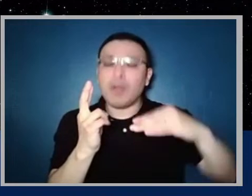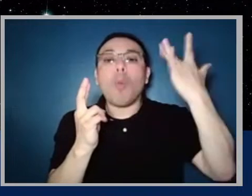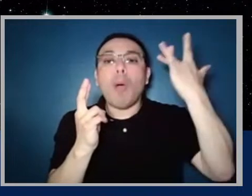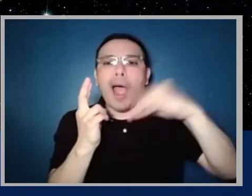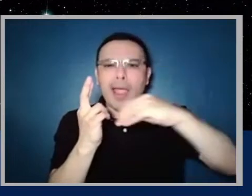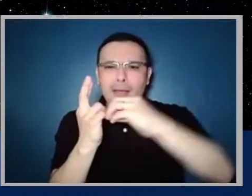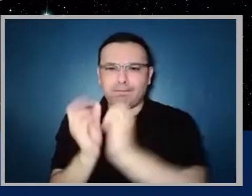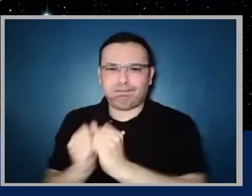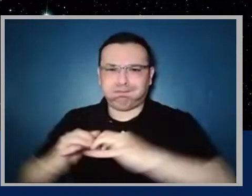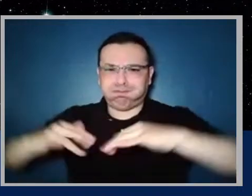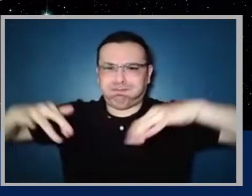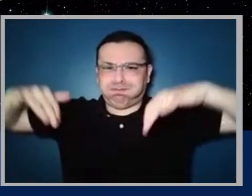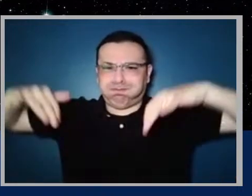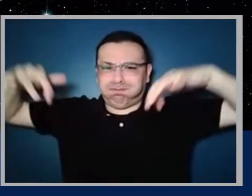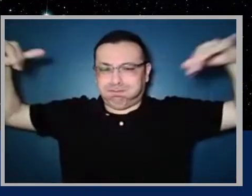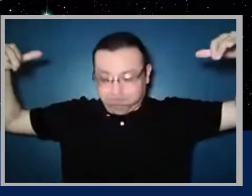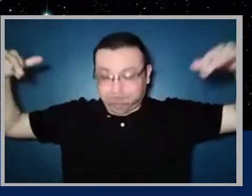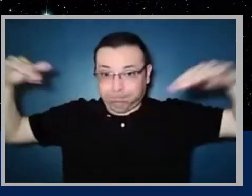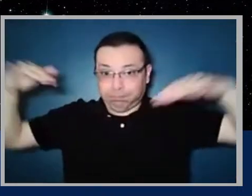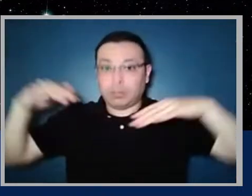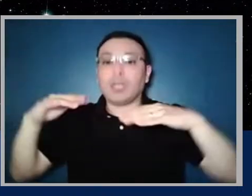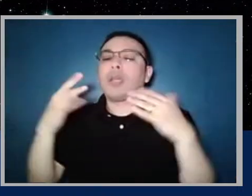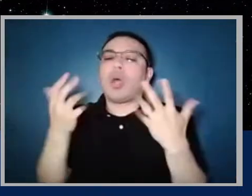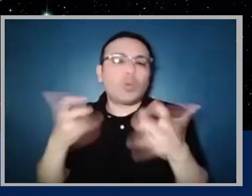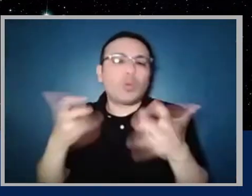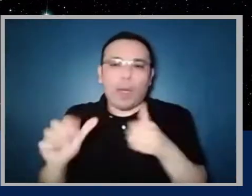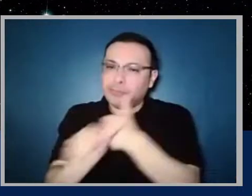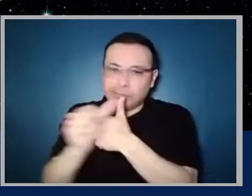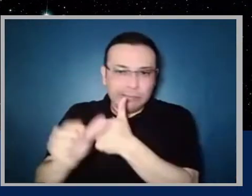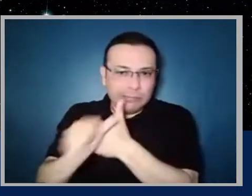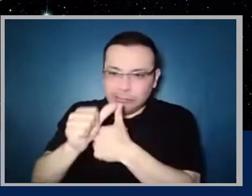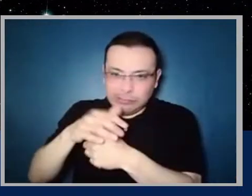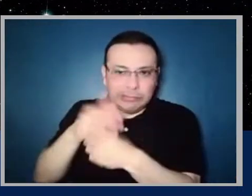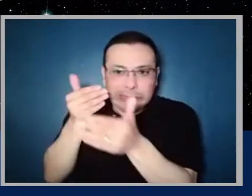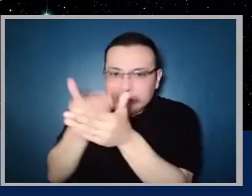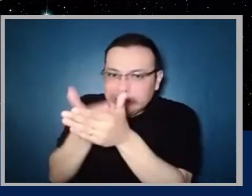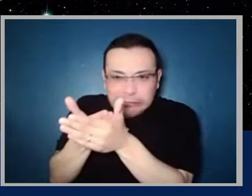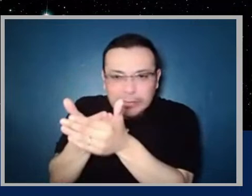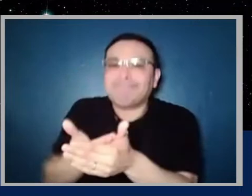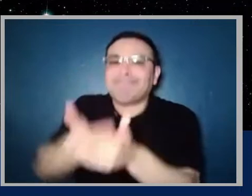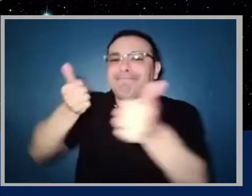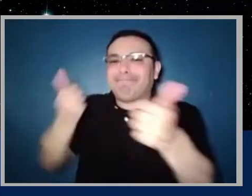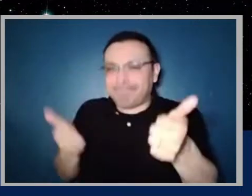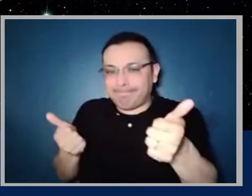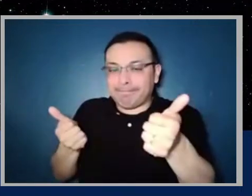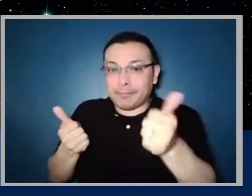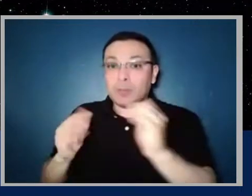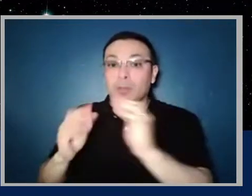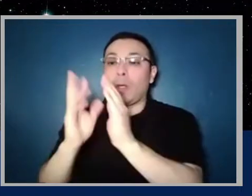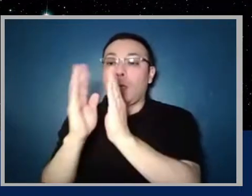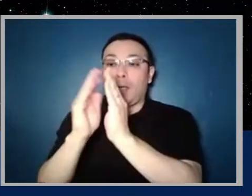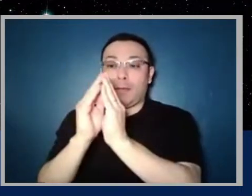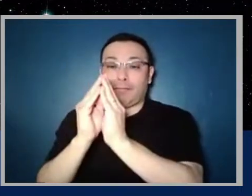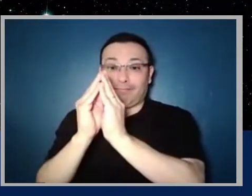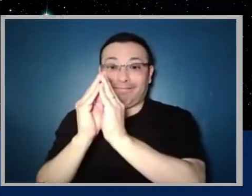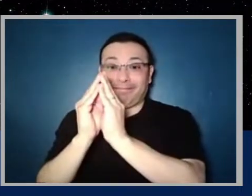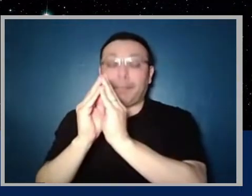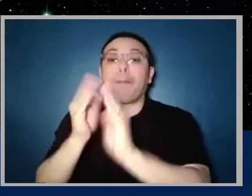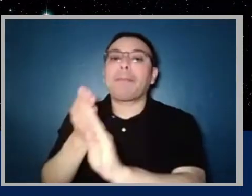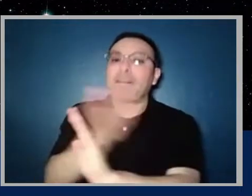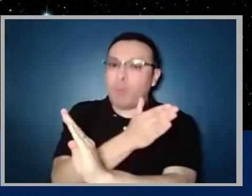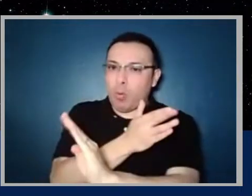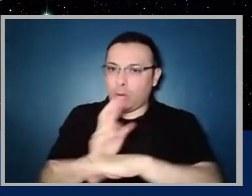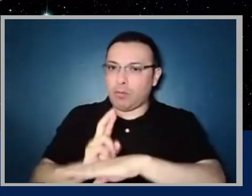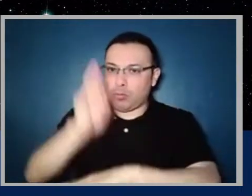vehicle itself, so that the crew are away from any danger as quickly as possible. So that's if something happens before launch. But if something happens